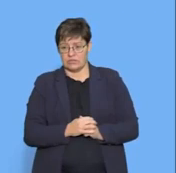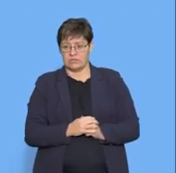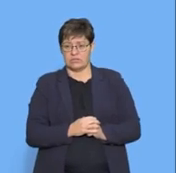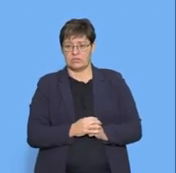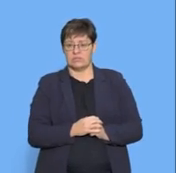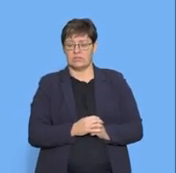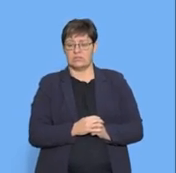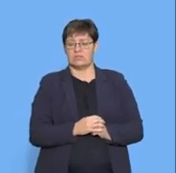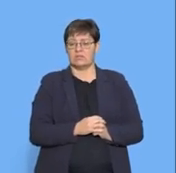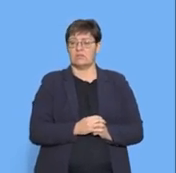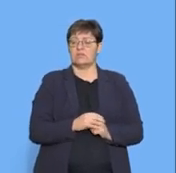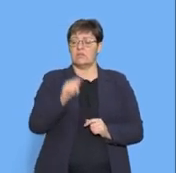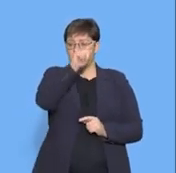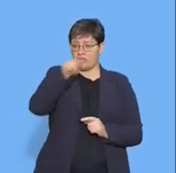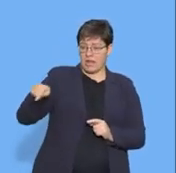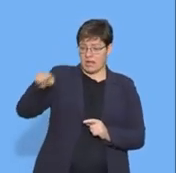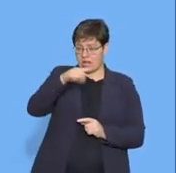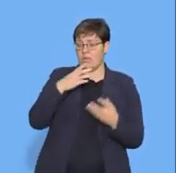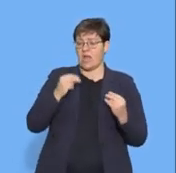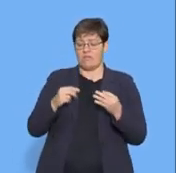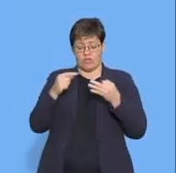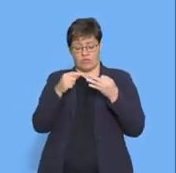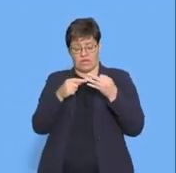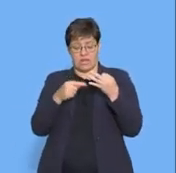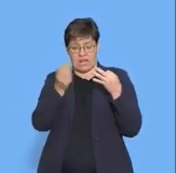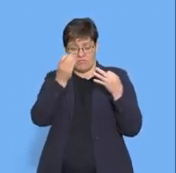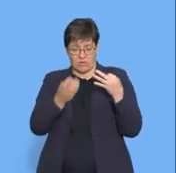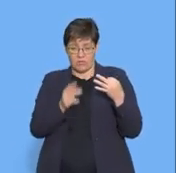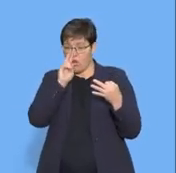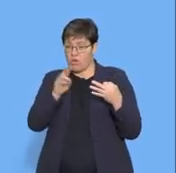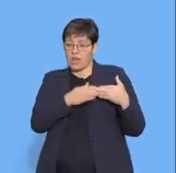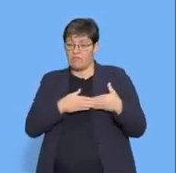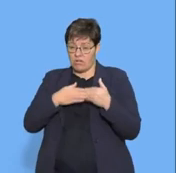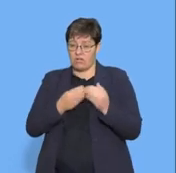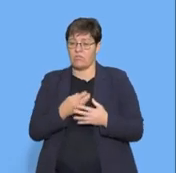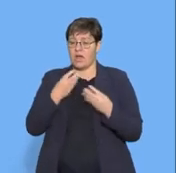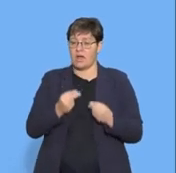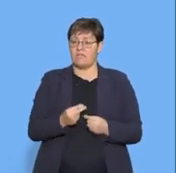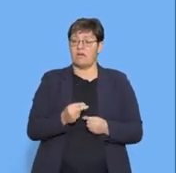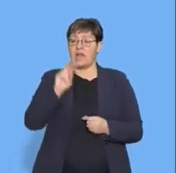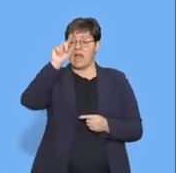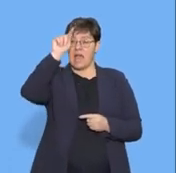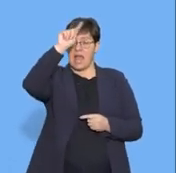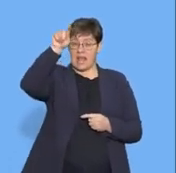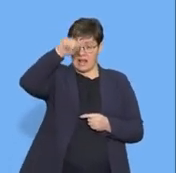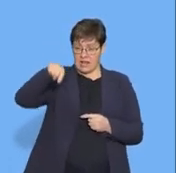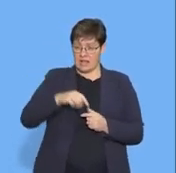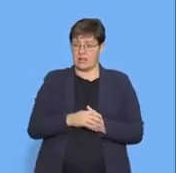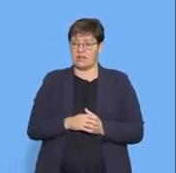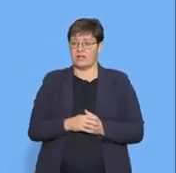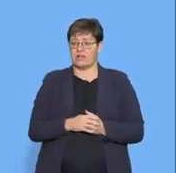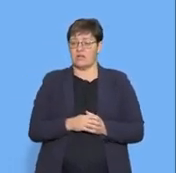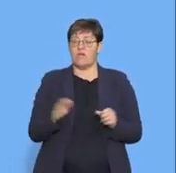simple, okay? SQ belongs to this triangle. In this triangle, we've got 3 bits of information, and if you look carefully, we've got